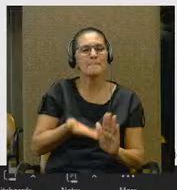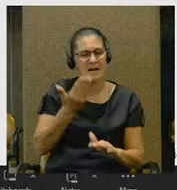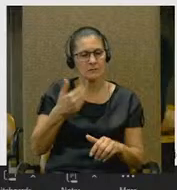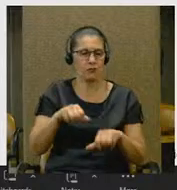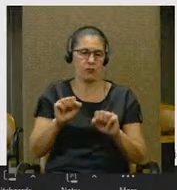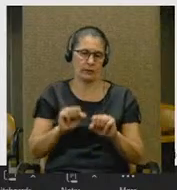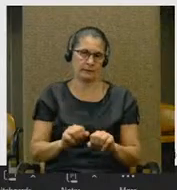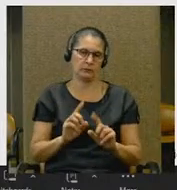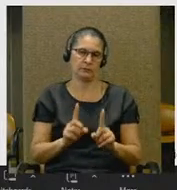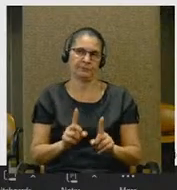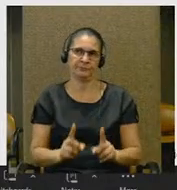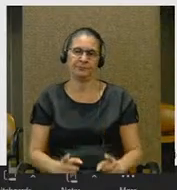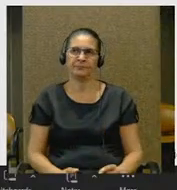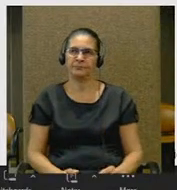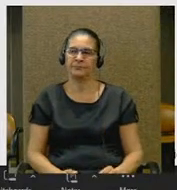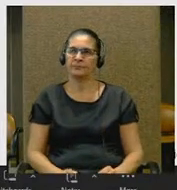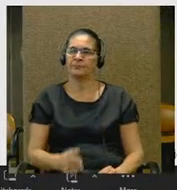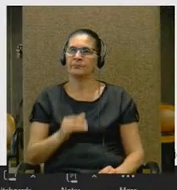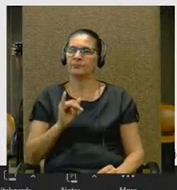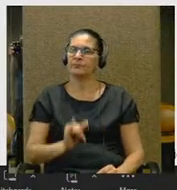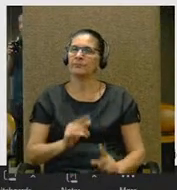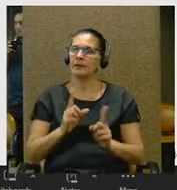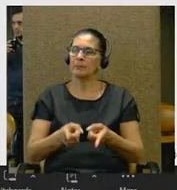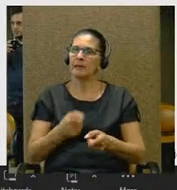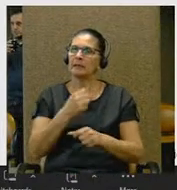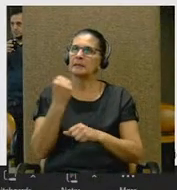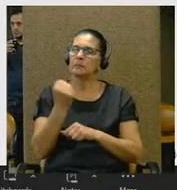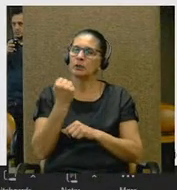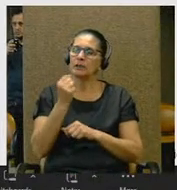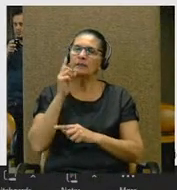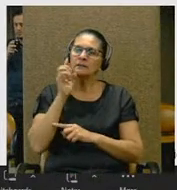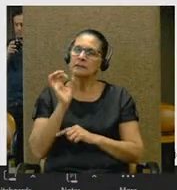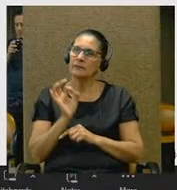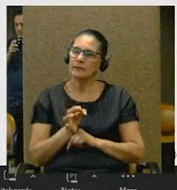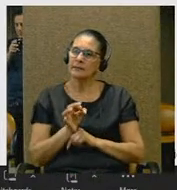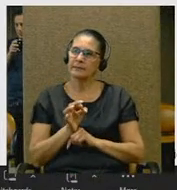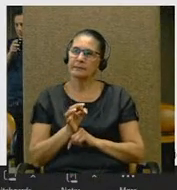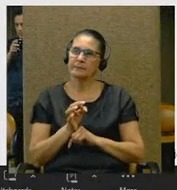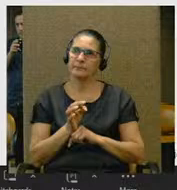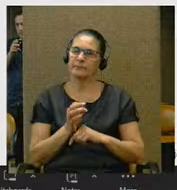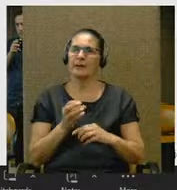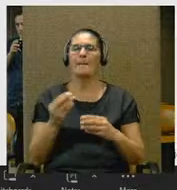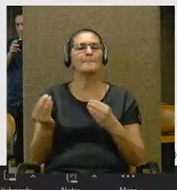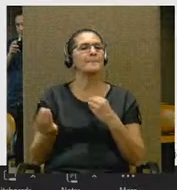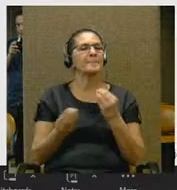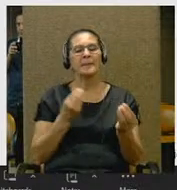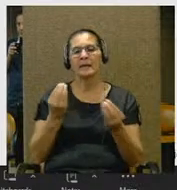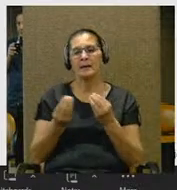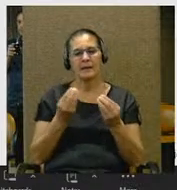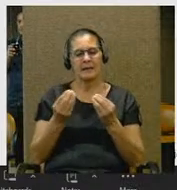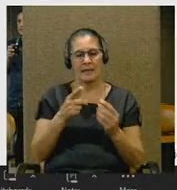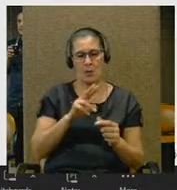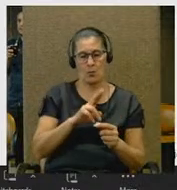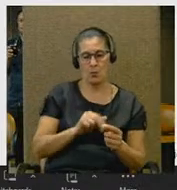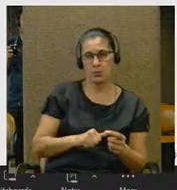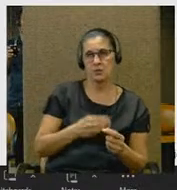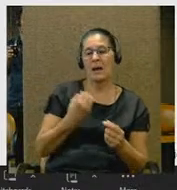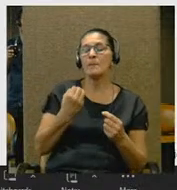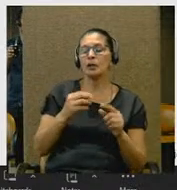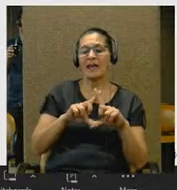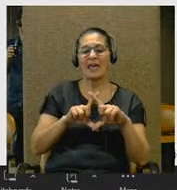And it's also important to know, while they're commonly used in medical settings and also prescribed, opioids, they have important